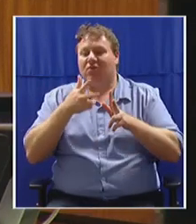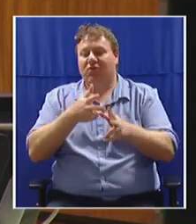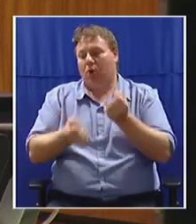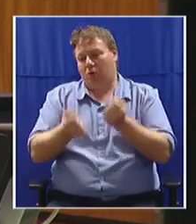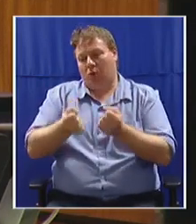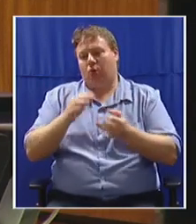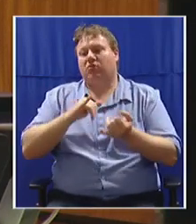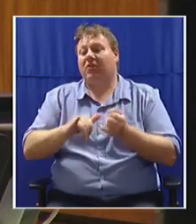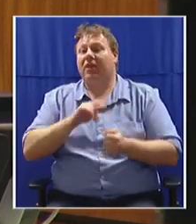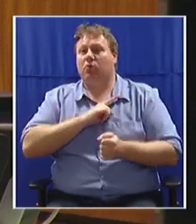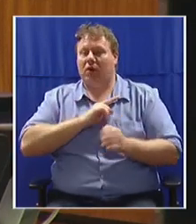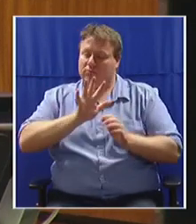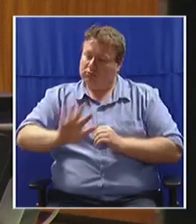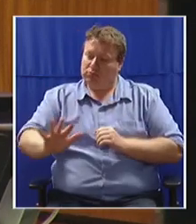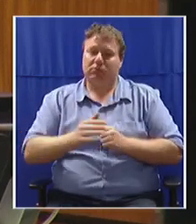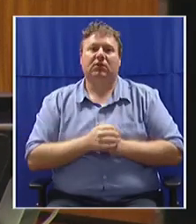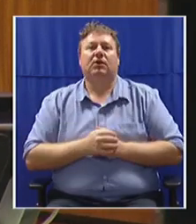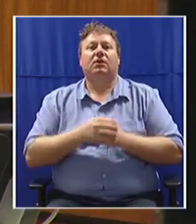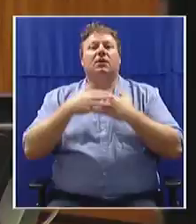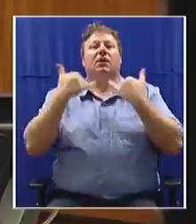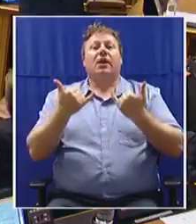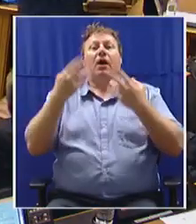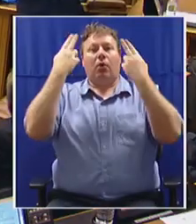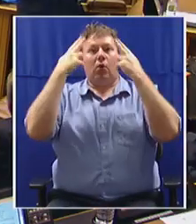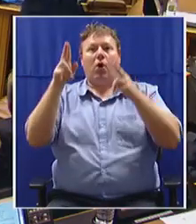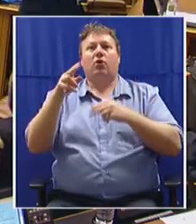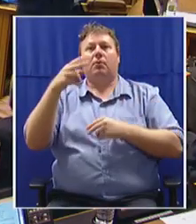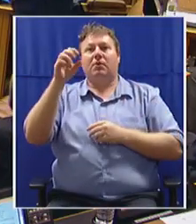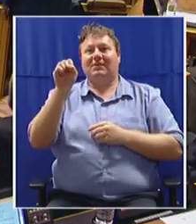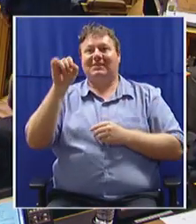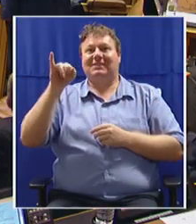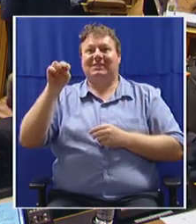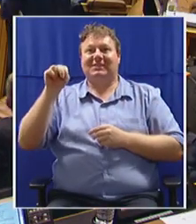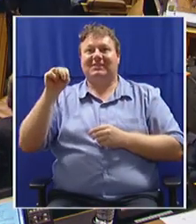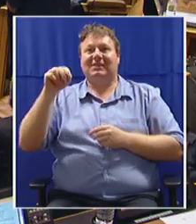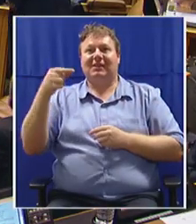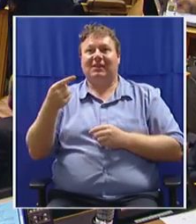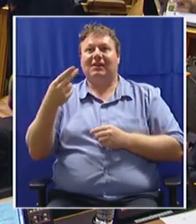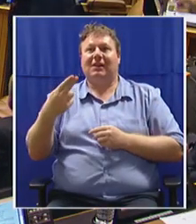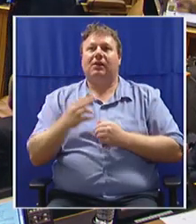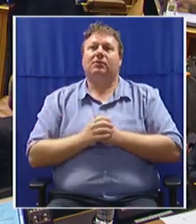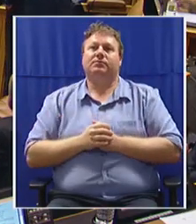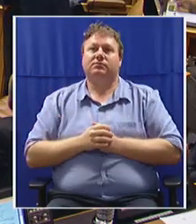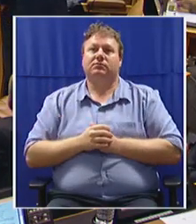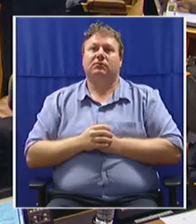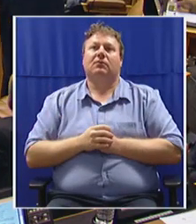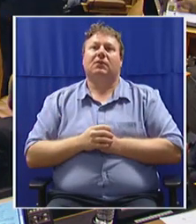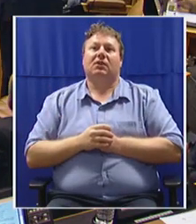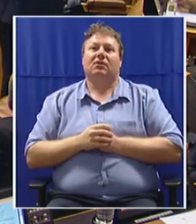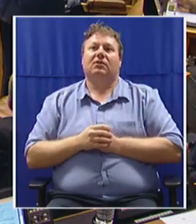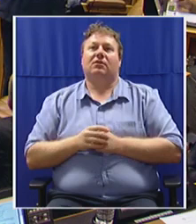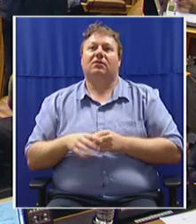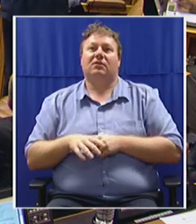the Honorable Singh? Thank you, Honorable Speaker. Speaker, one can only smile at how loaded